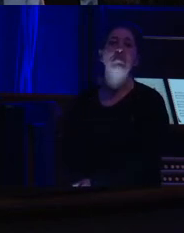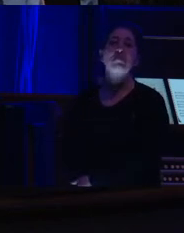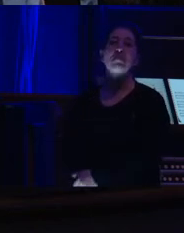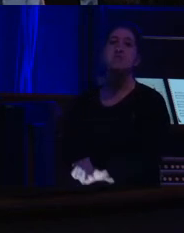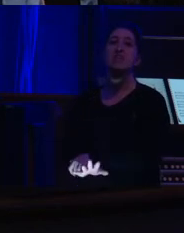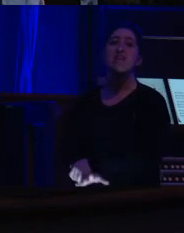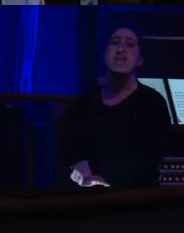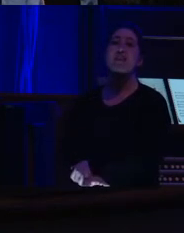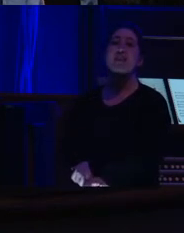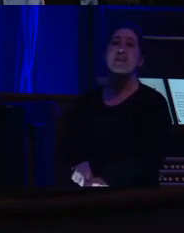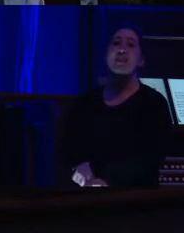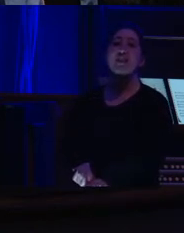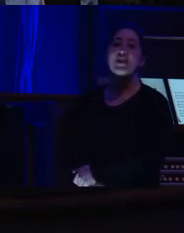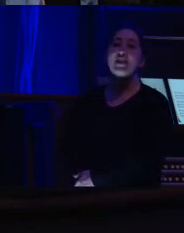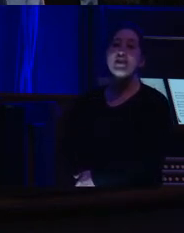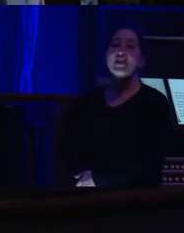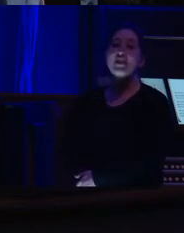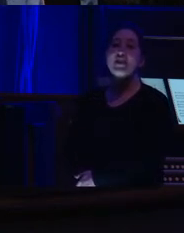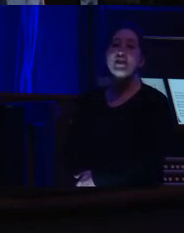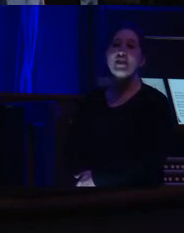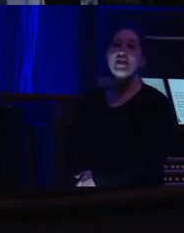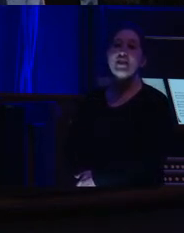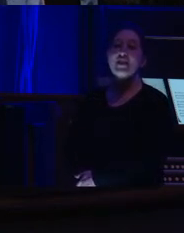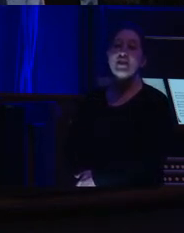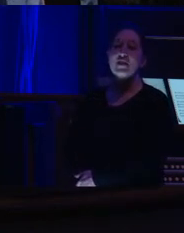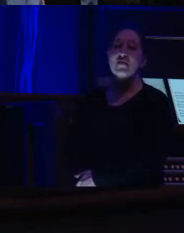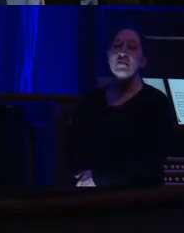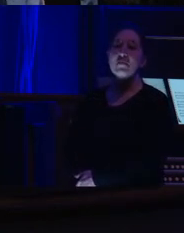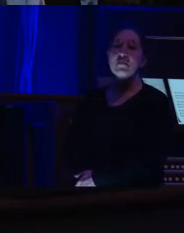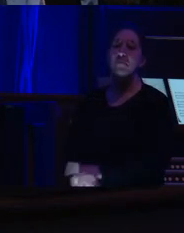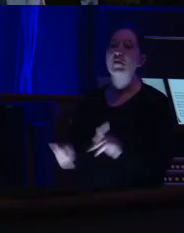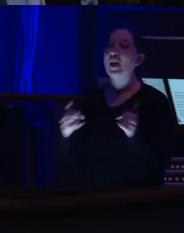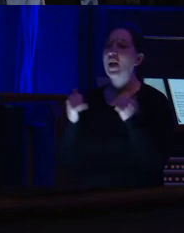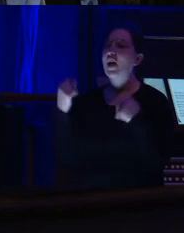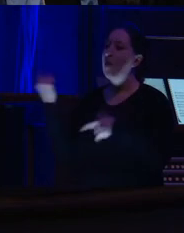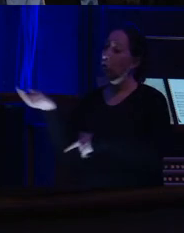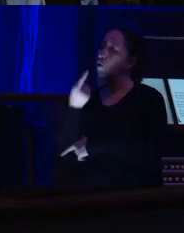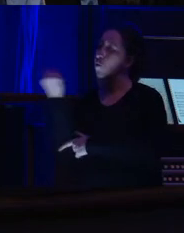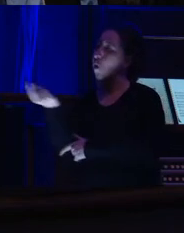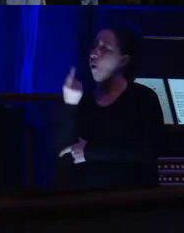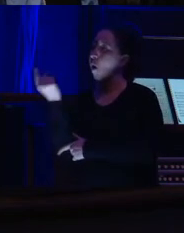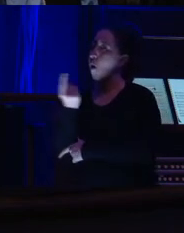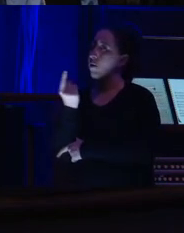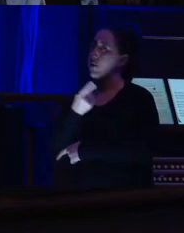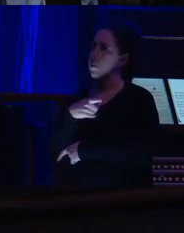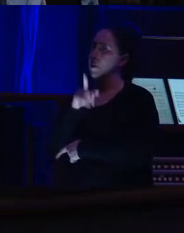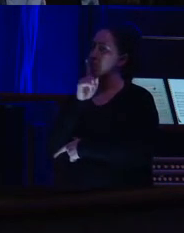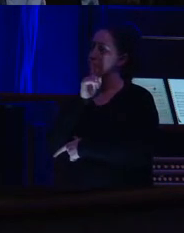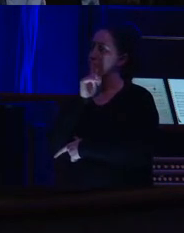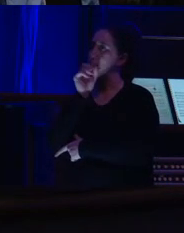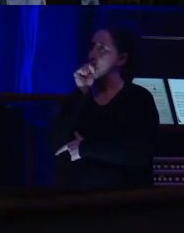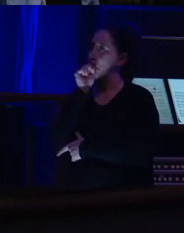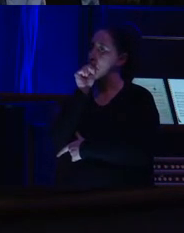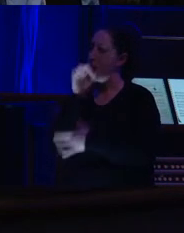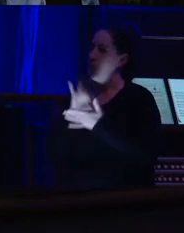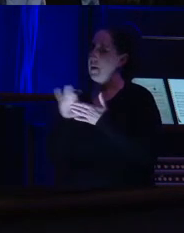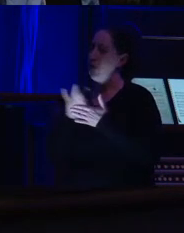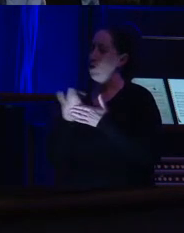I know, Santa, that yours is a kind heart and that you will always refrain from mentioning that